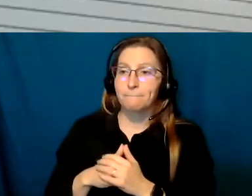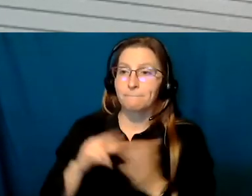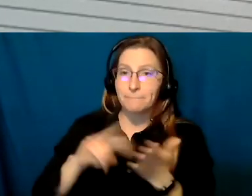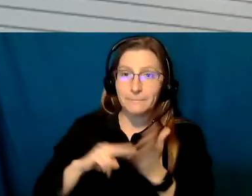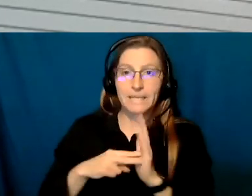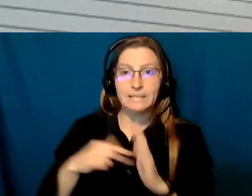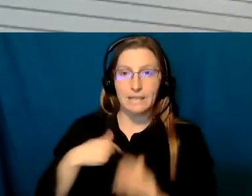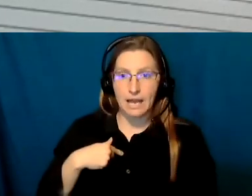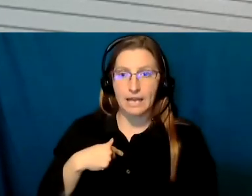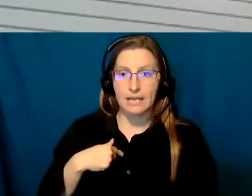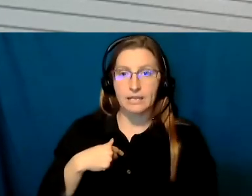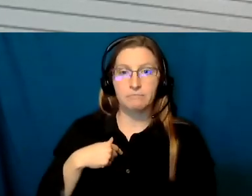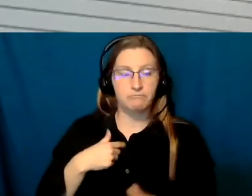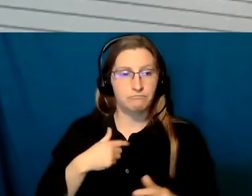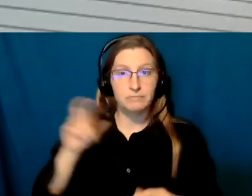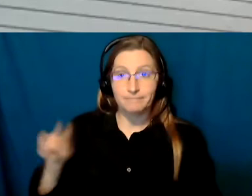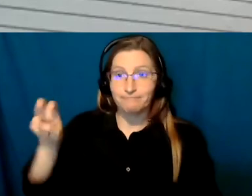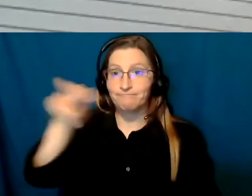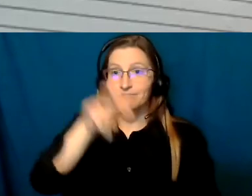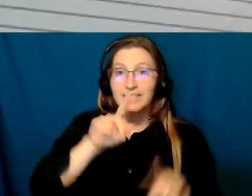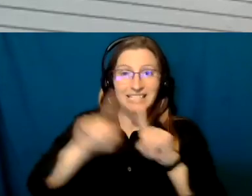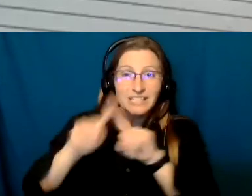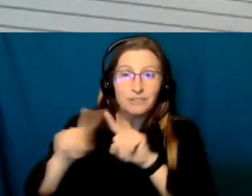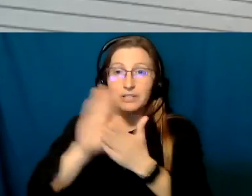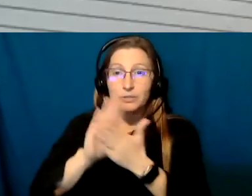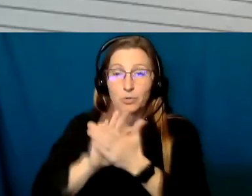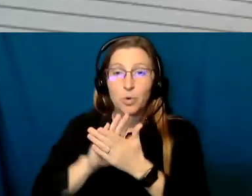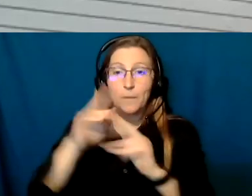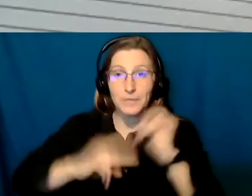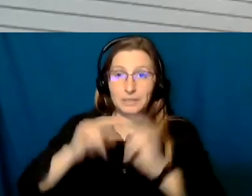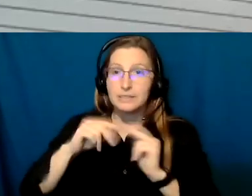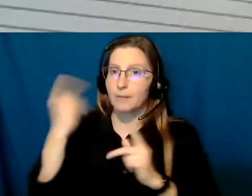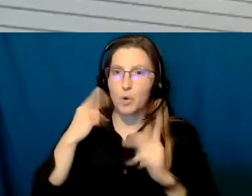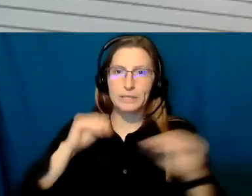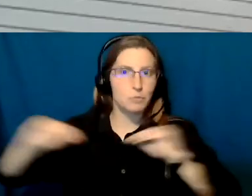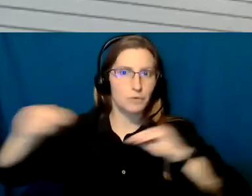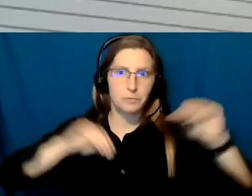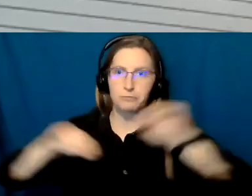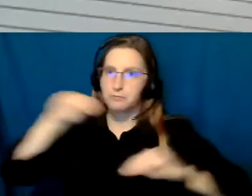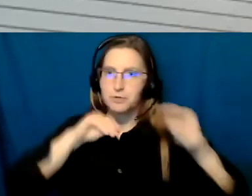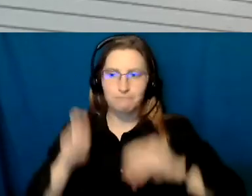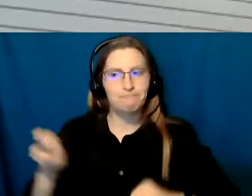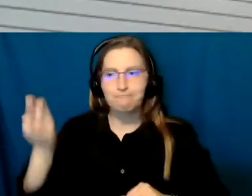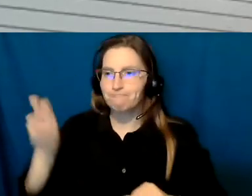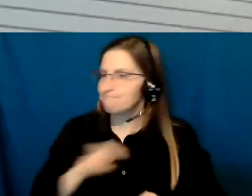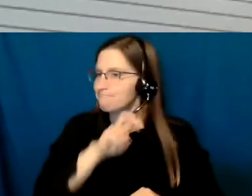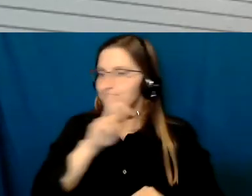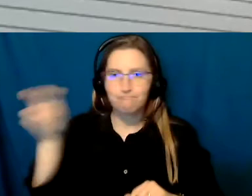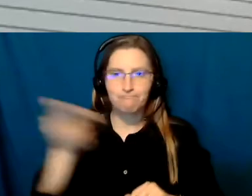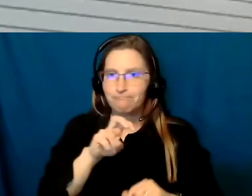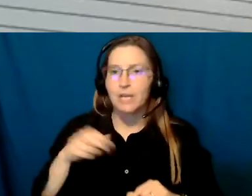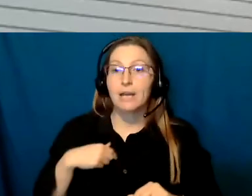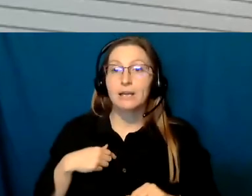students in different school buildings, and I'm kind of constantly on the move. And I think when I tell people I'm a